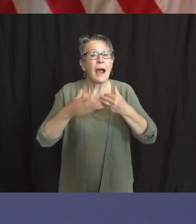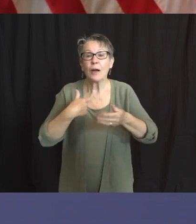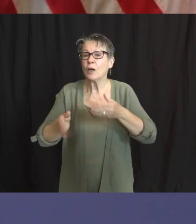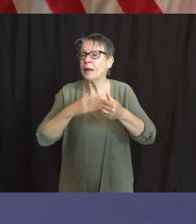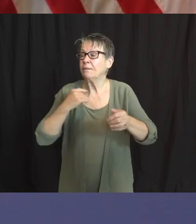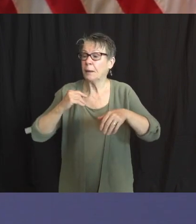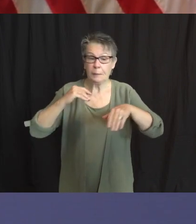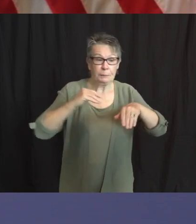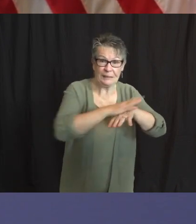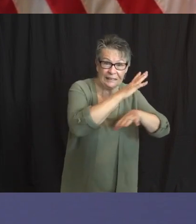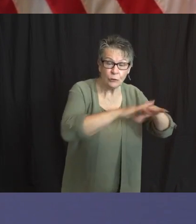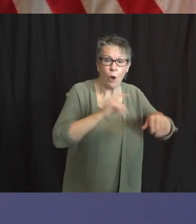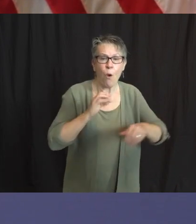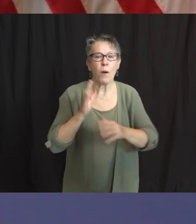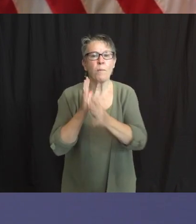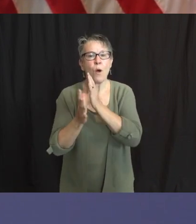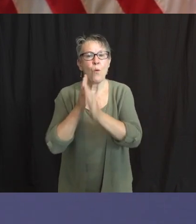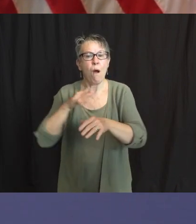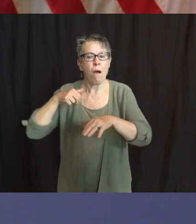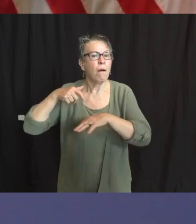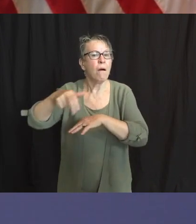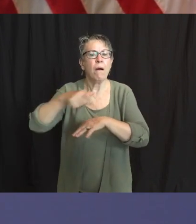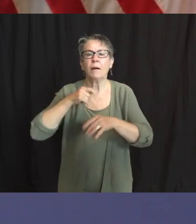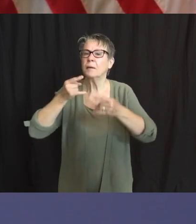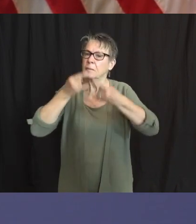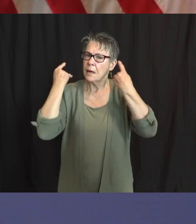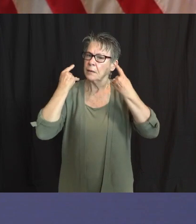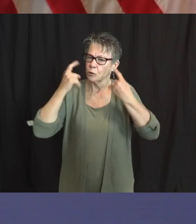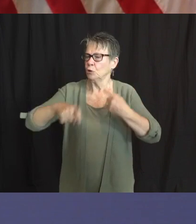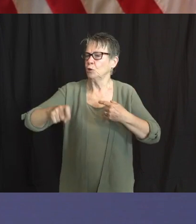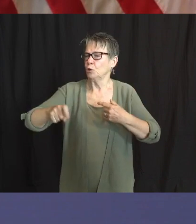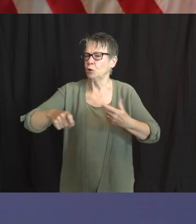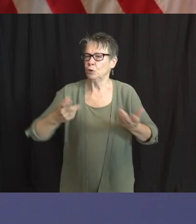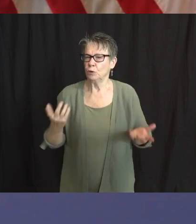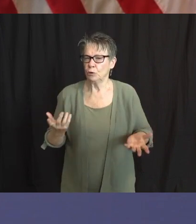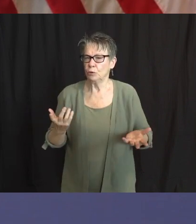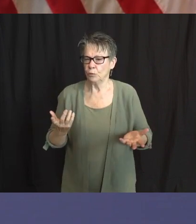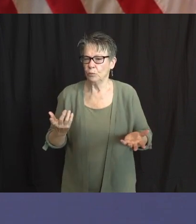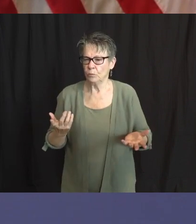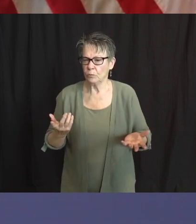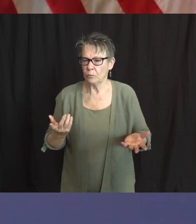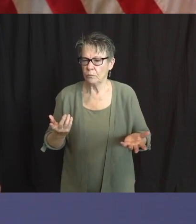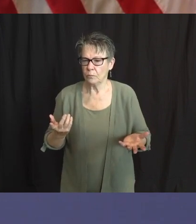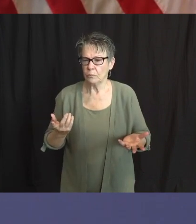one. Non-essential retail, again, curbside pickup as of 6 a.m. this morning.